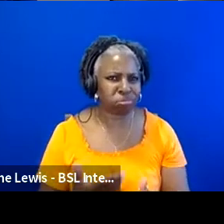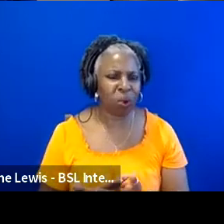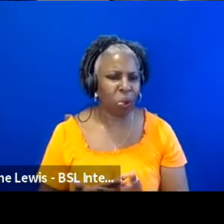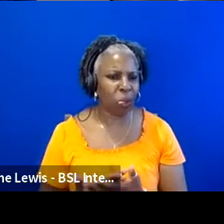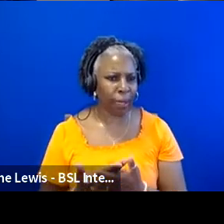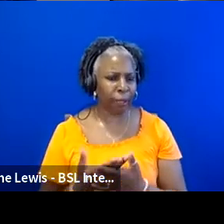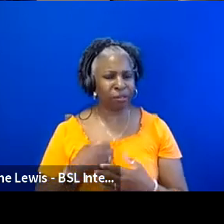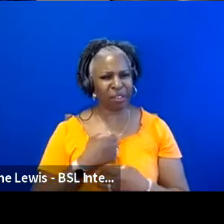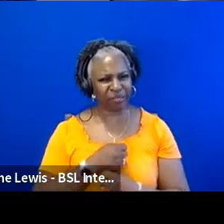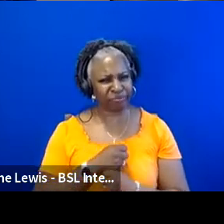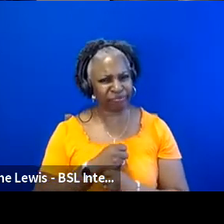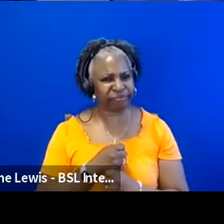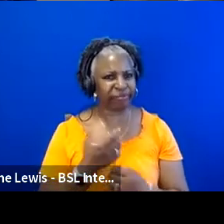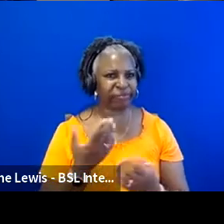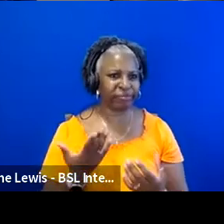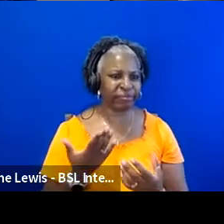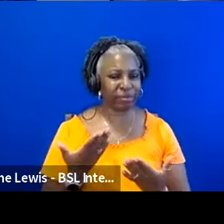bit frustrating for me now,